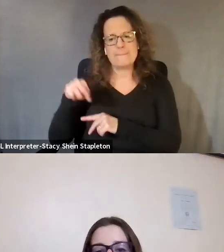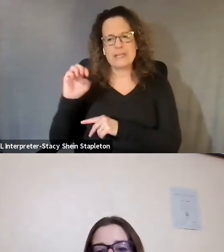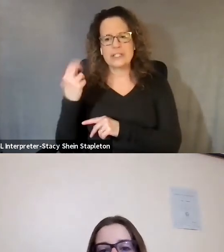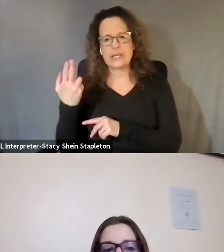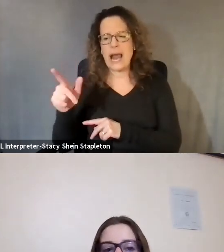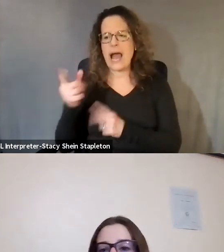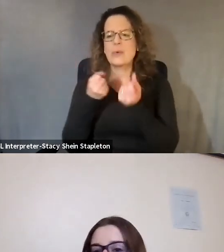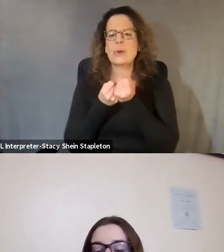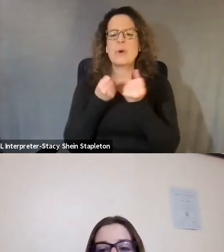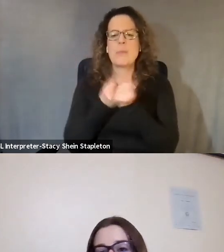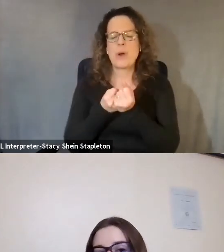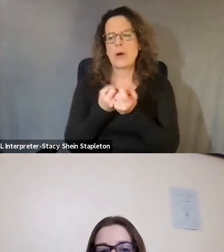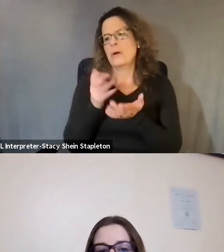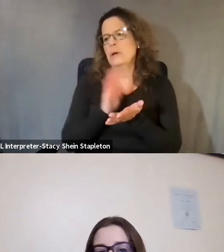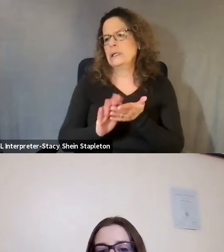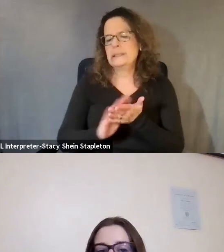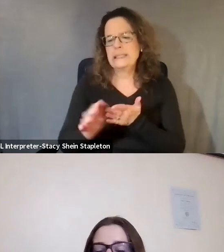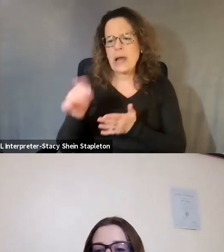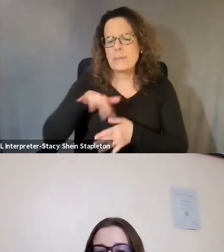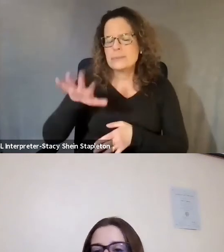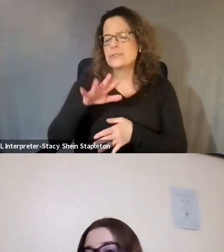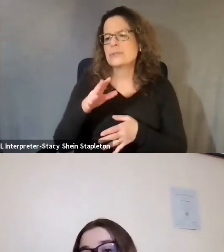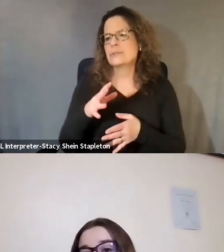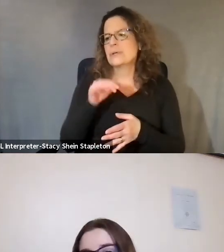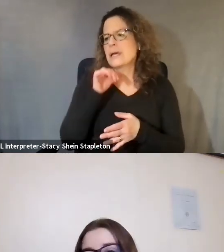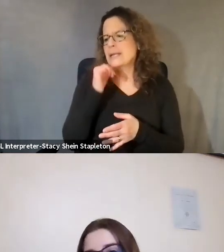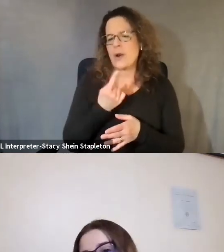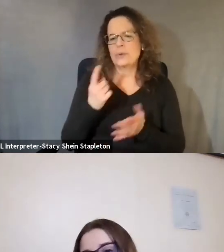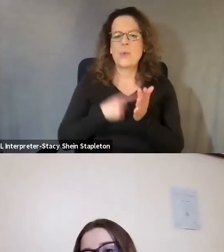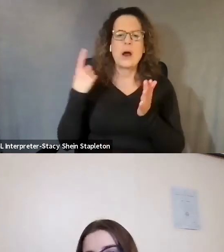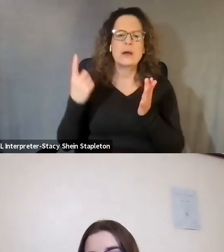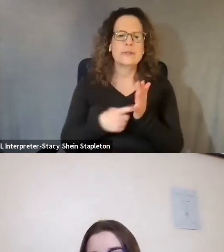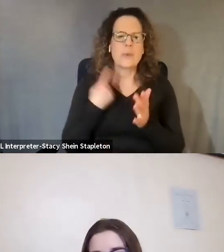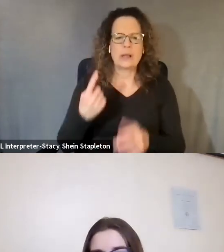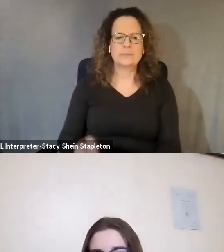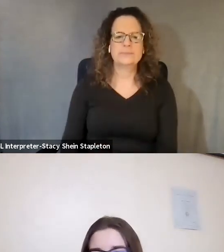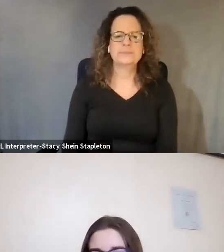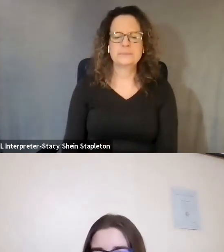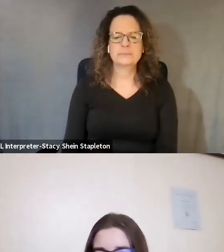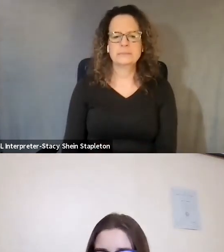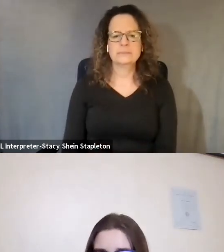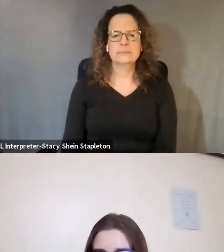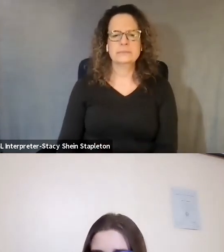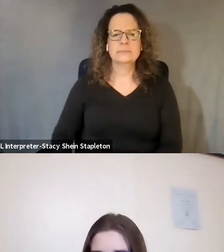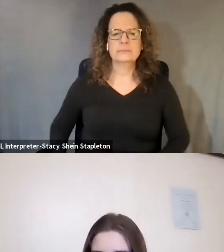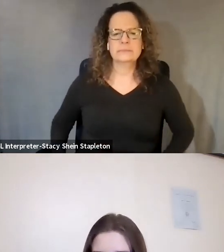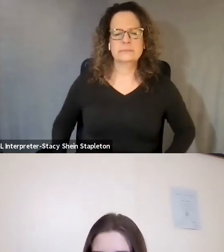promote watershed and beach cleanups year round, not just occasionally or in the summer?